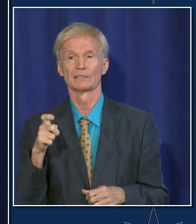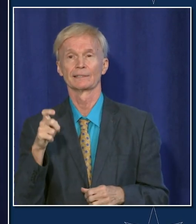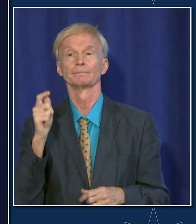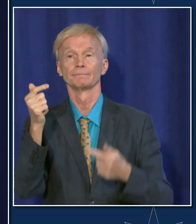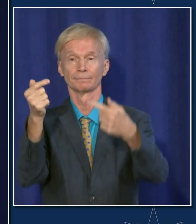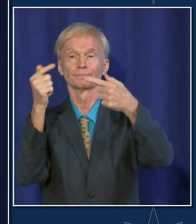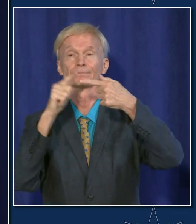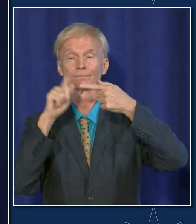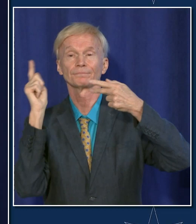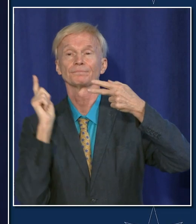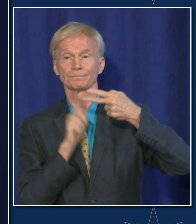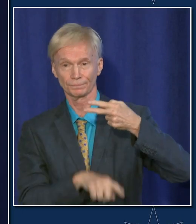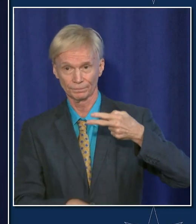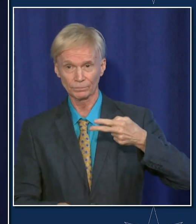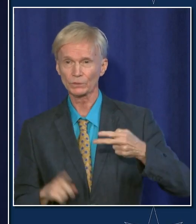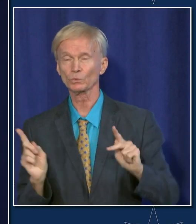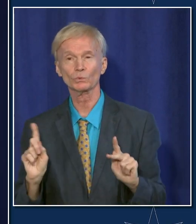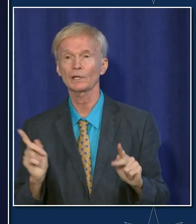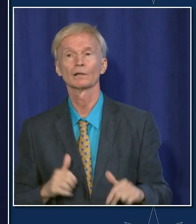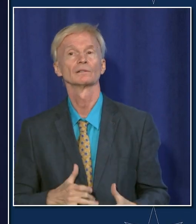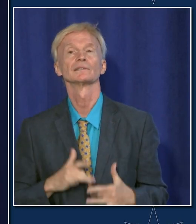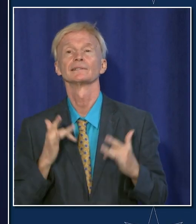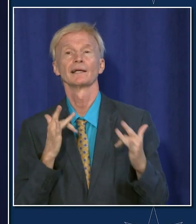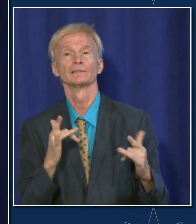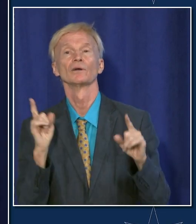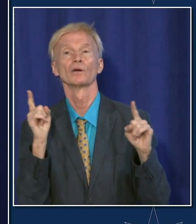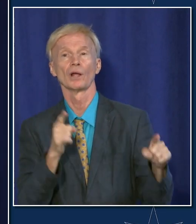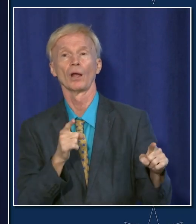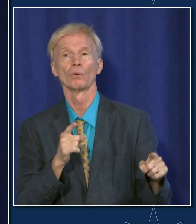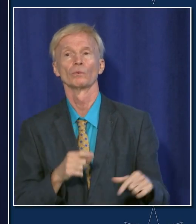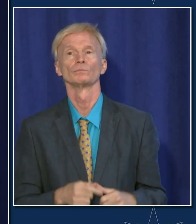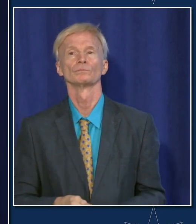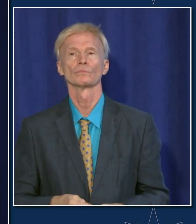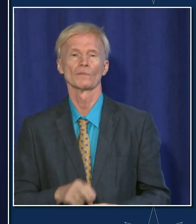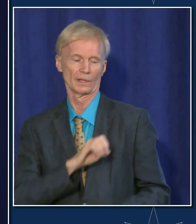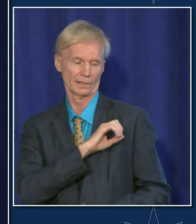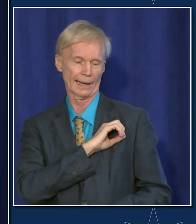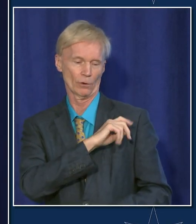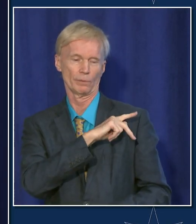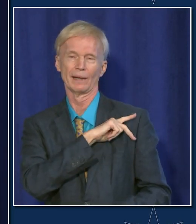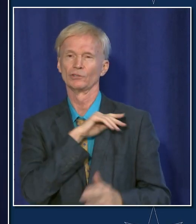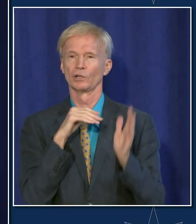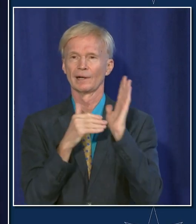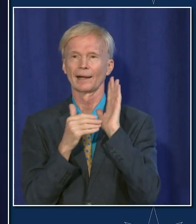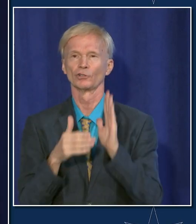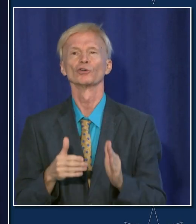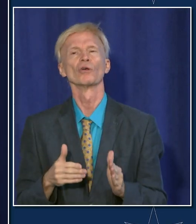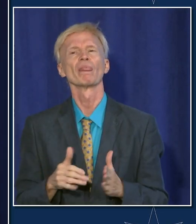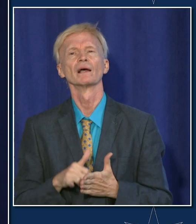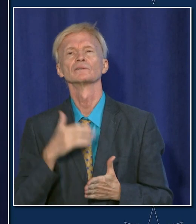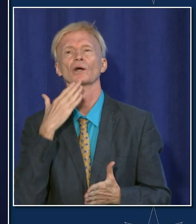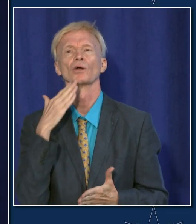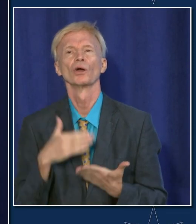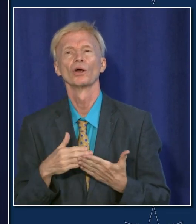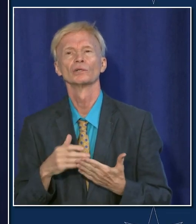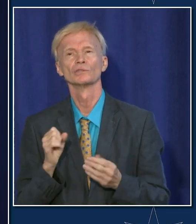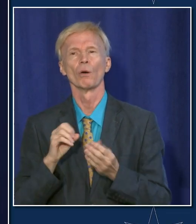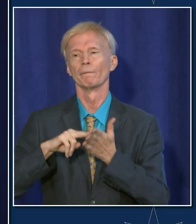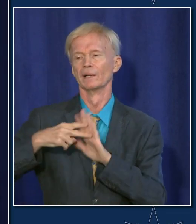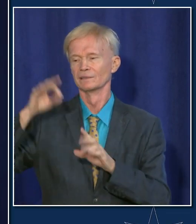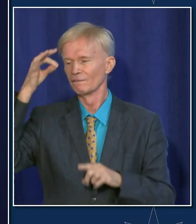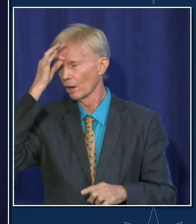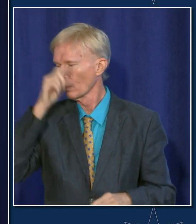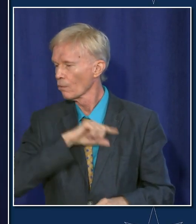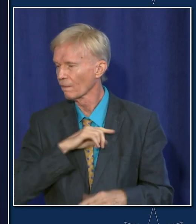pharmacies, the next most likely place that people are getting vaccinated is with an outpatient doctor, which is good. So we're seeing that at federally qualified health